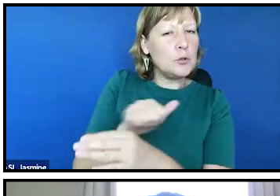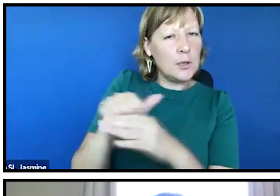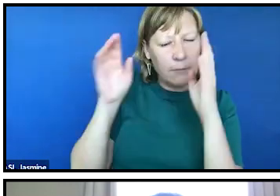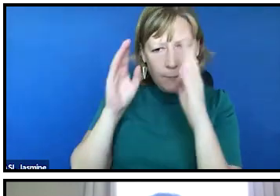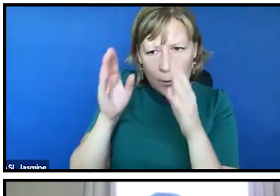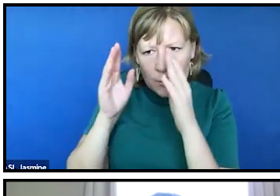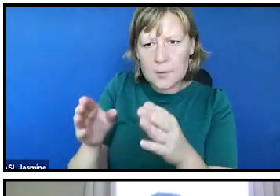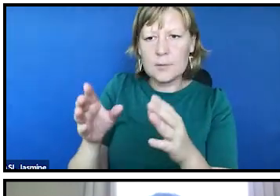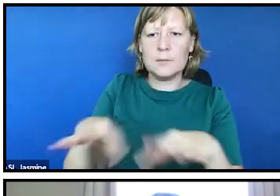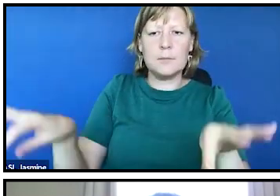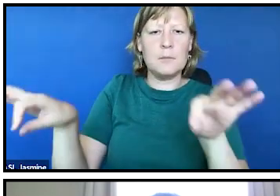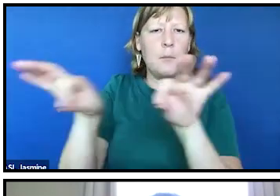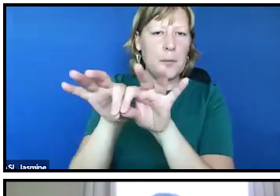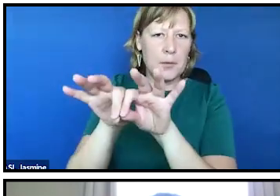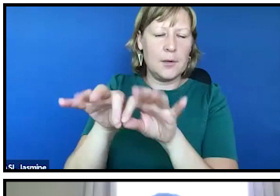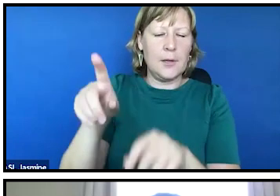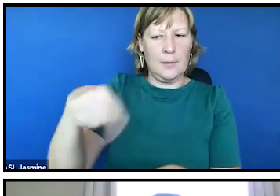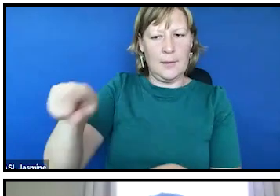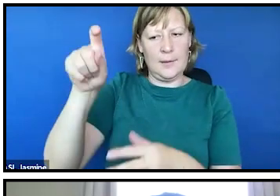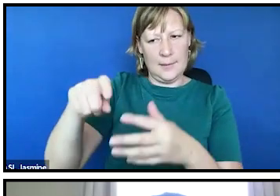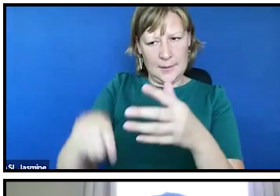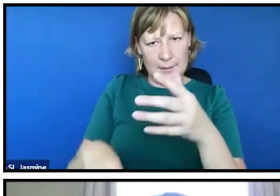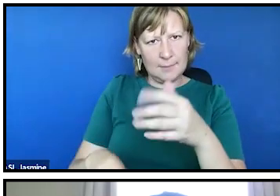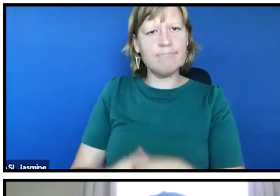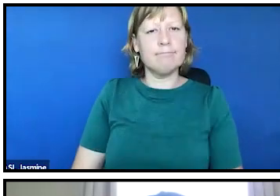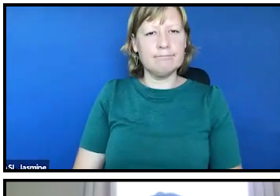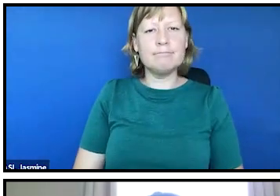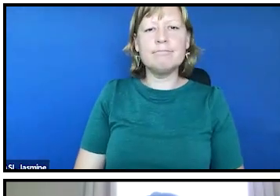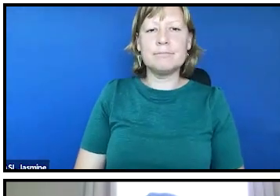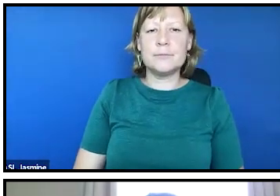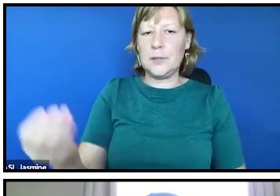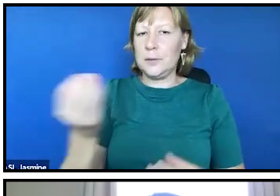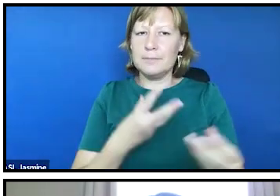need. So need information on that.